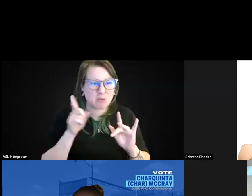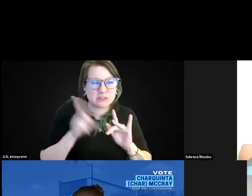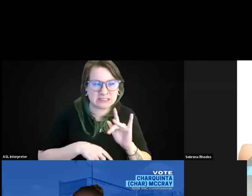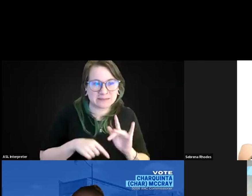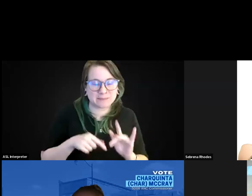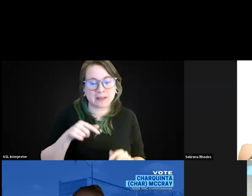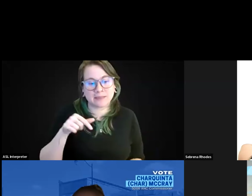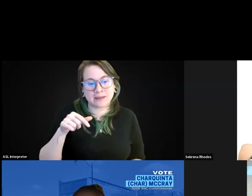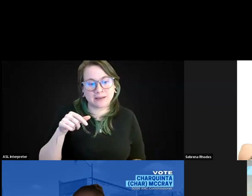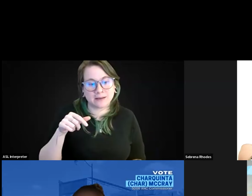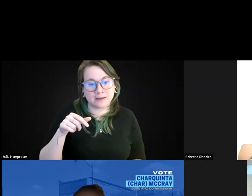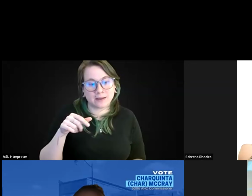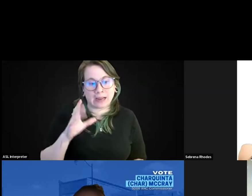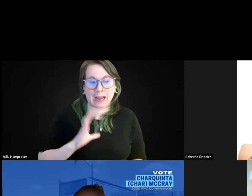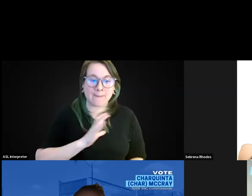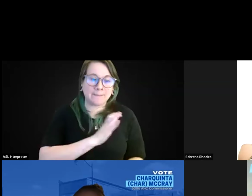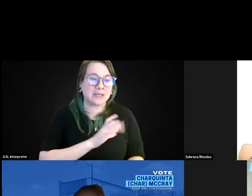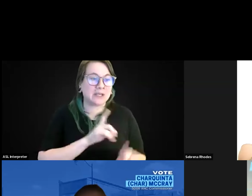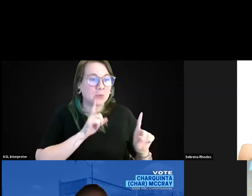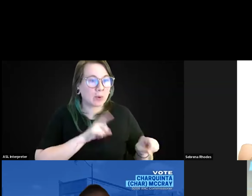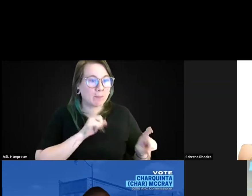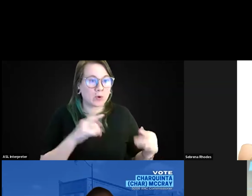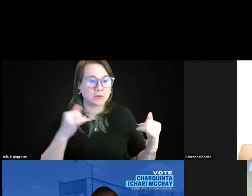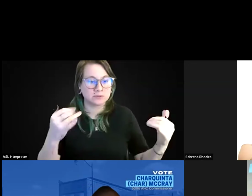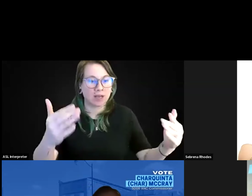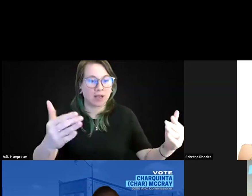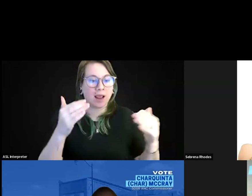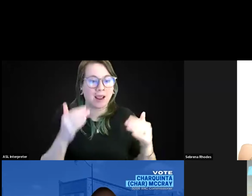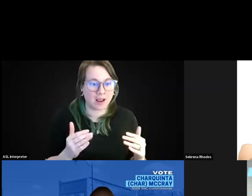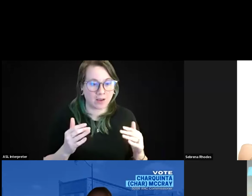straight into our commissioner reports.